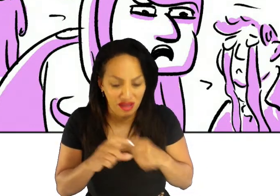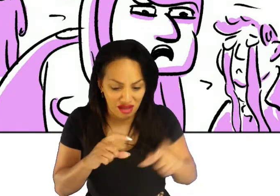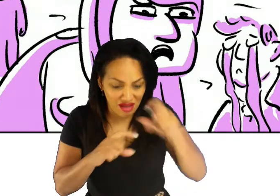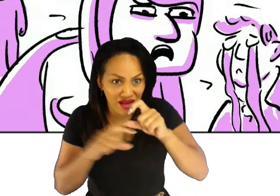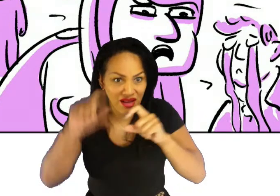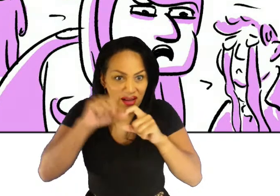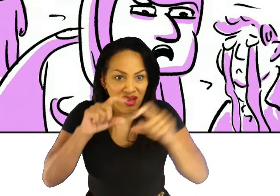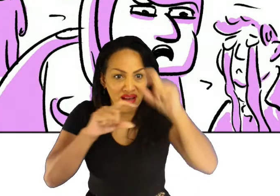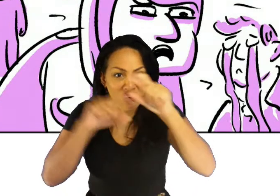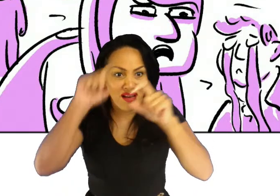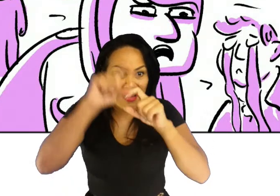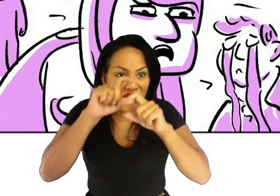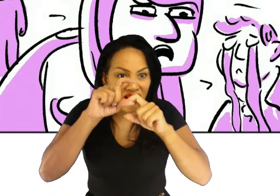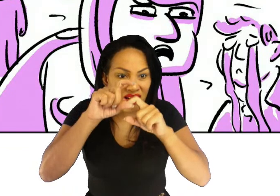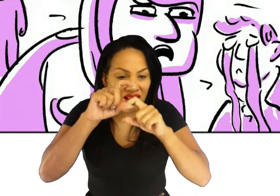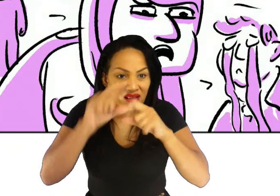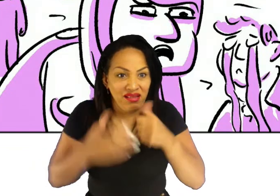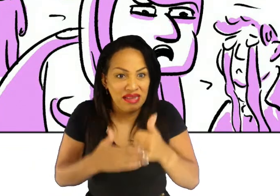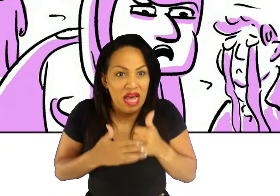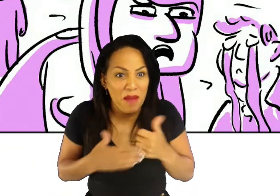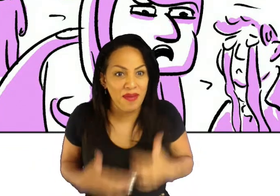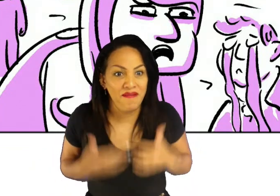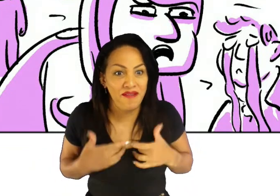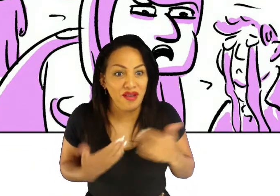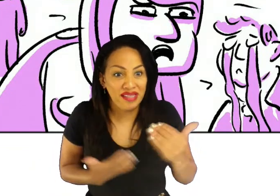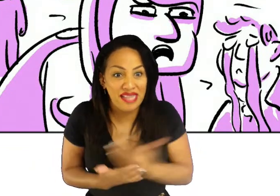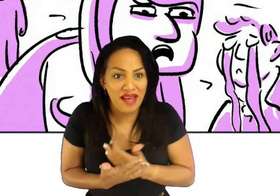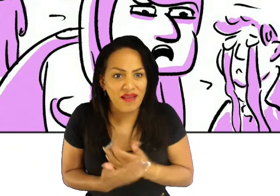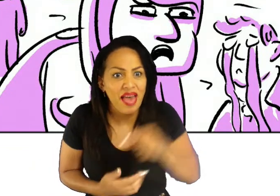to people and it becomes an addiction.